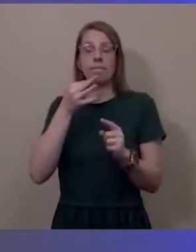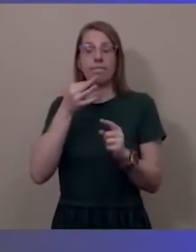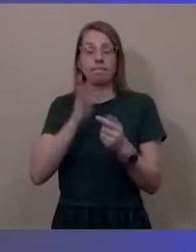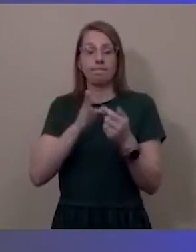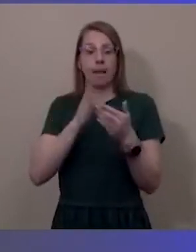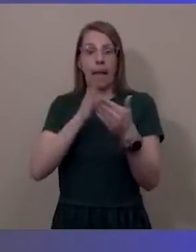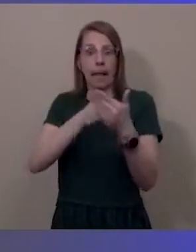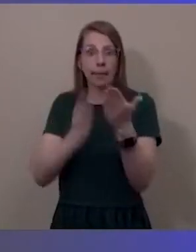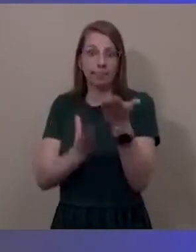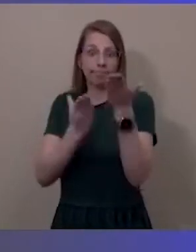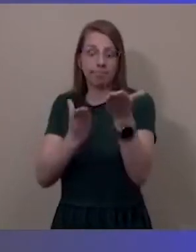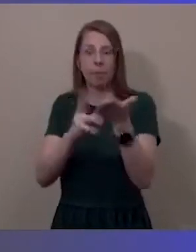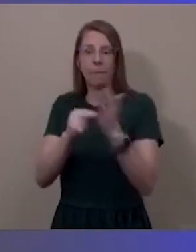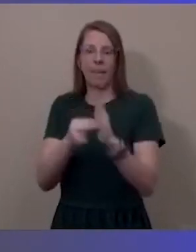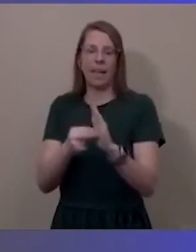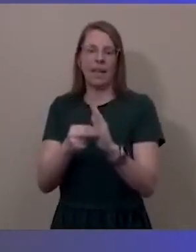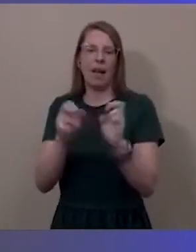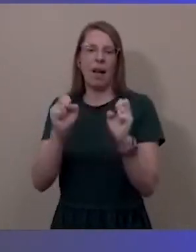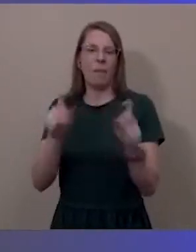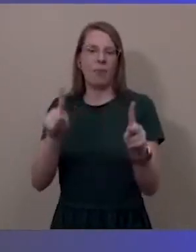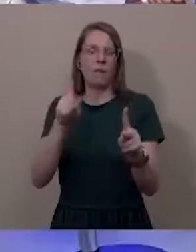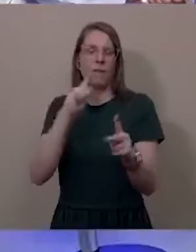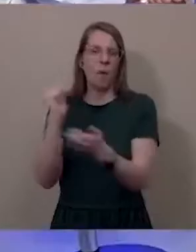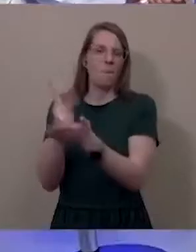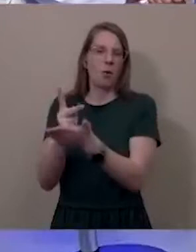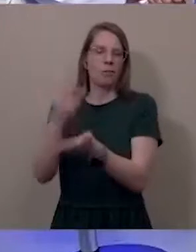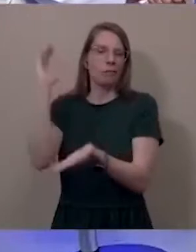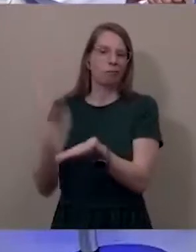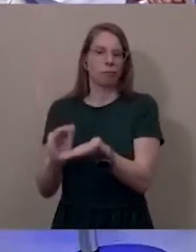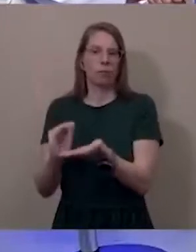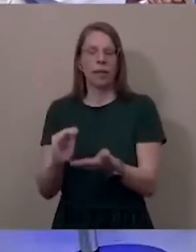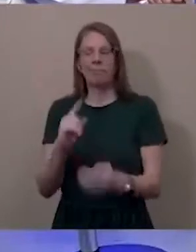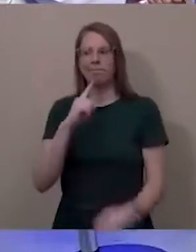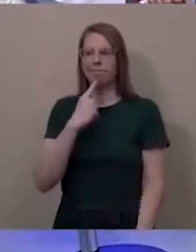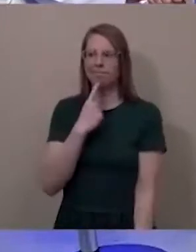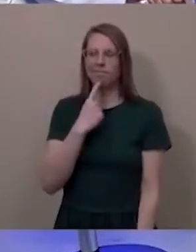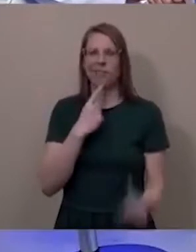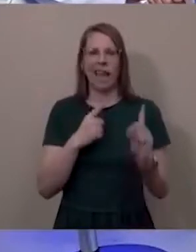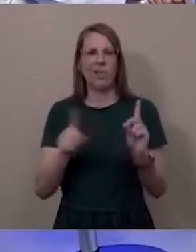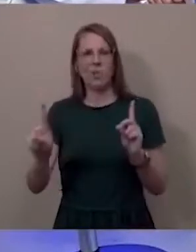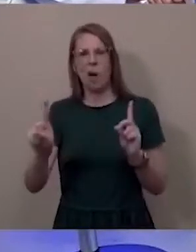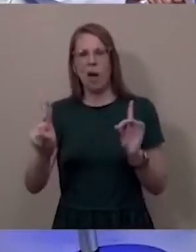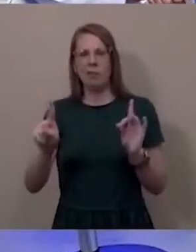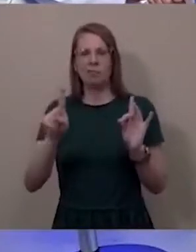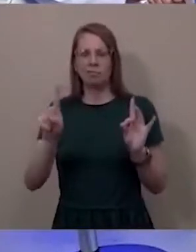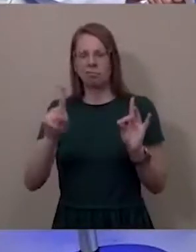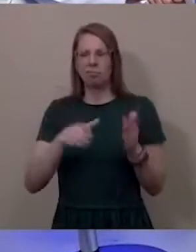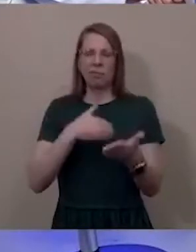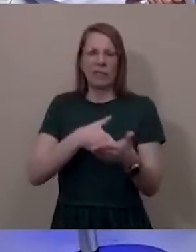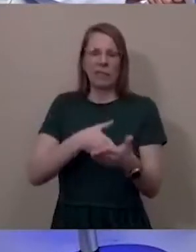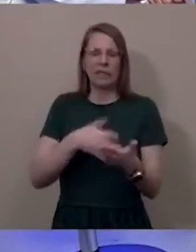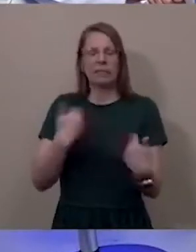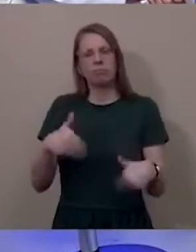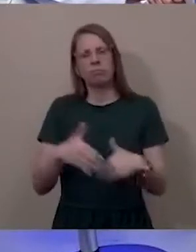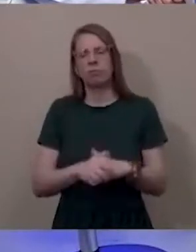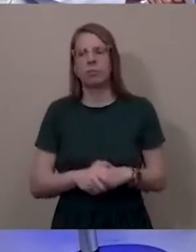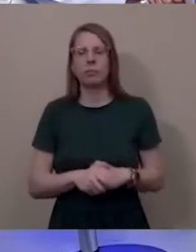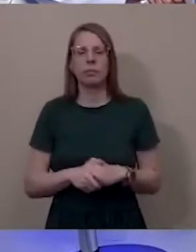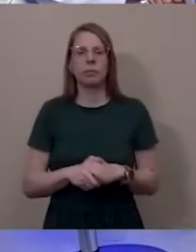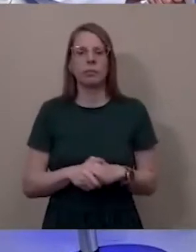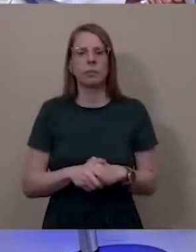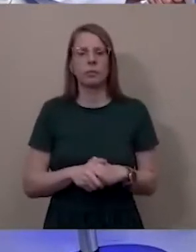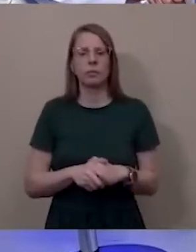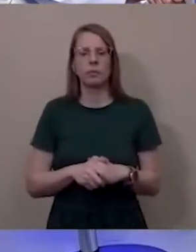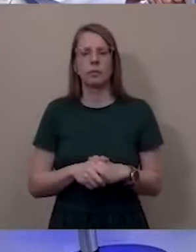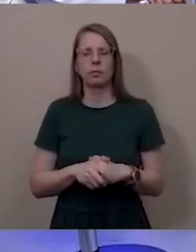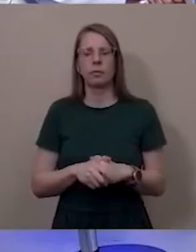this, it reduced the chances quite a bit. Mm-hmm. Well, that's a disappointment if the 8-1 voted against that. What do you think would prompt the